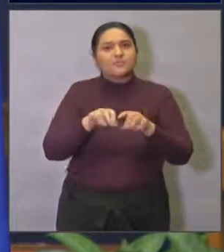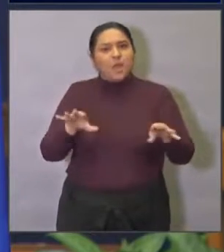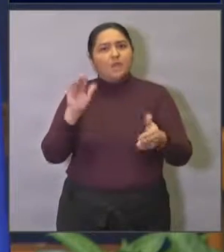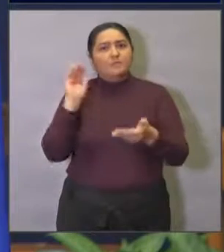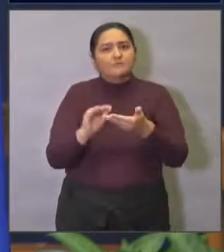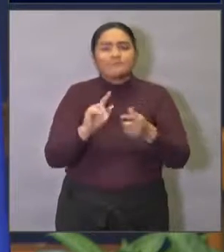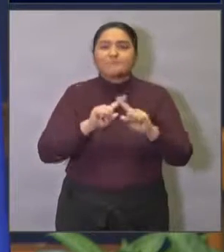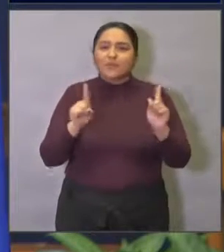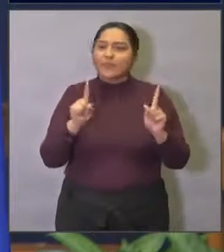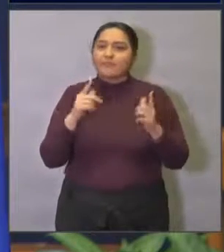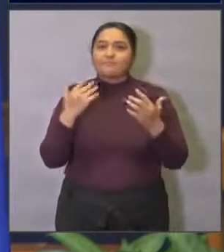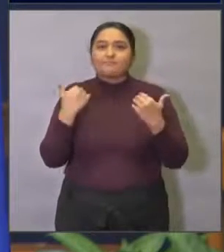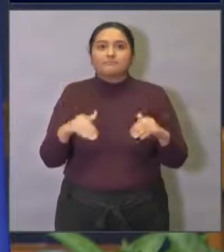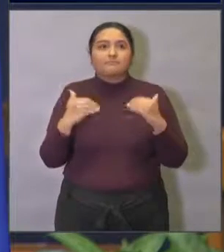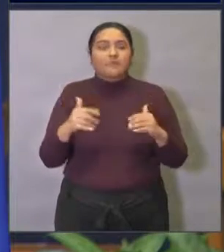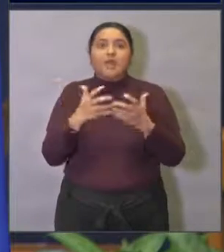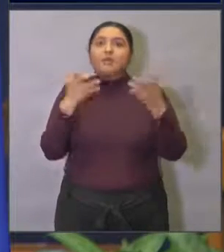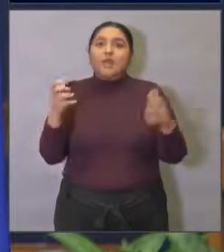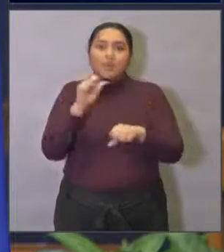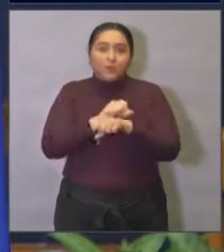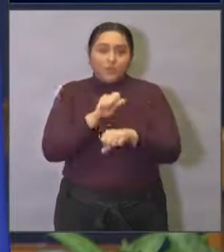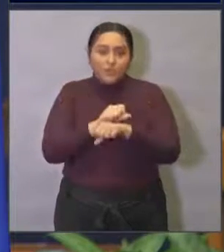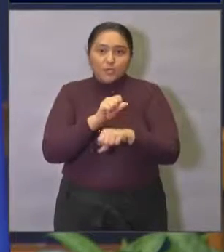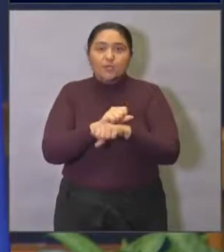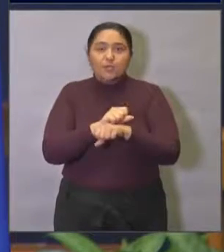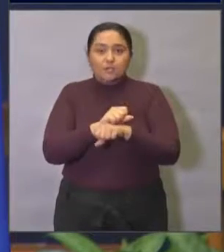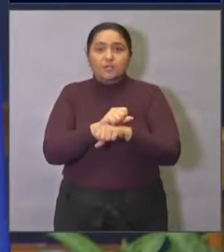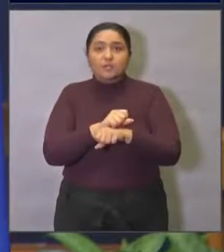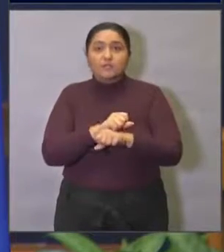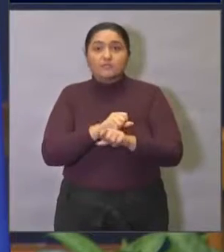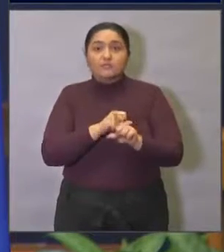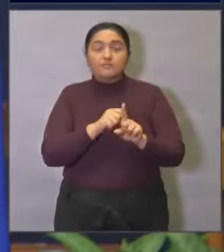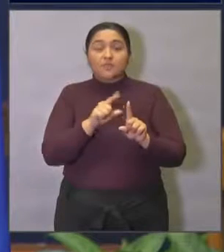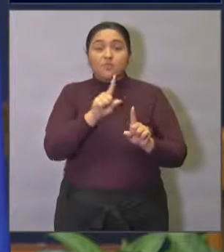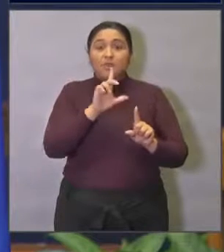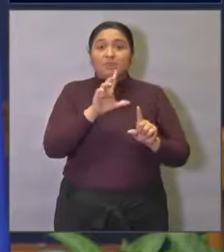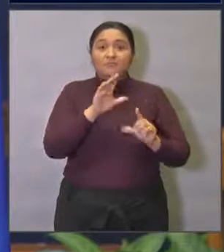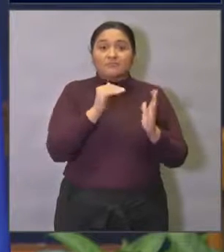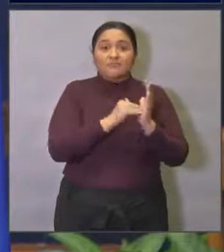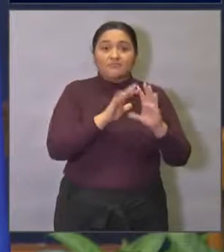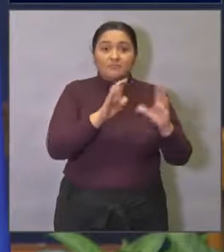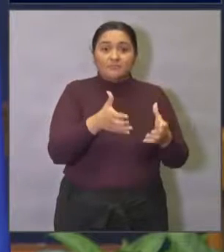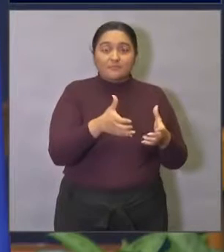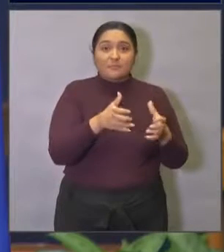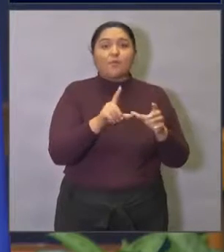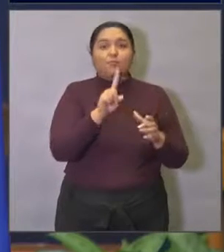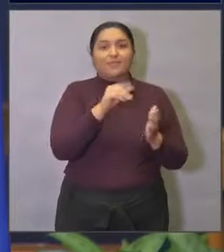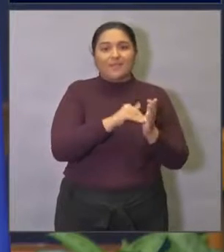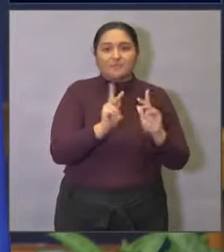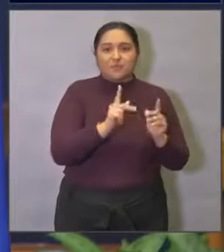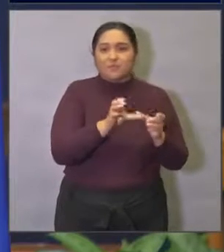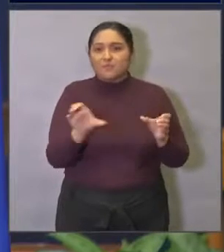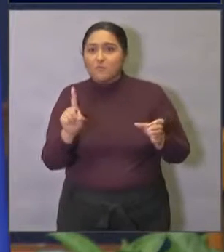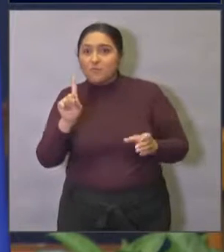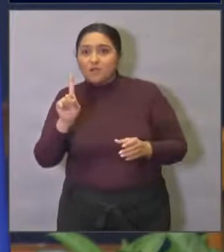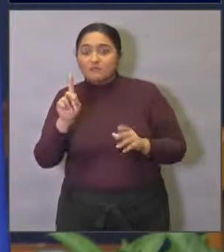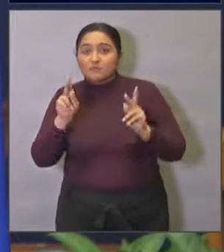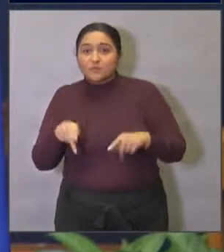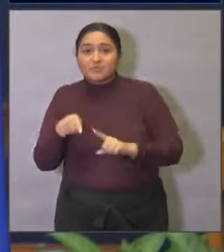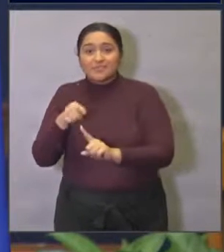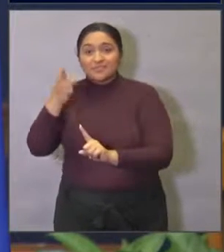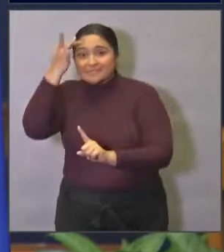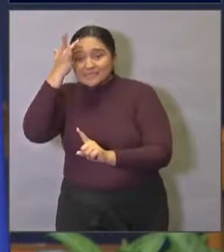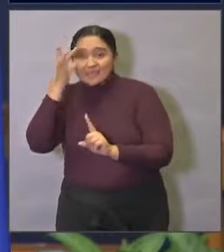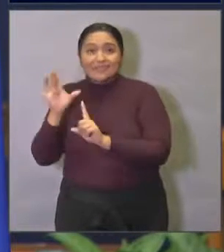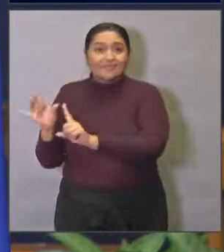effort. Slowing the spread of a virus when 1 in every 1,000 people are infected and infecting others is a very different story